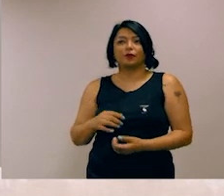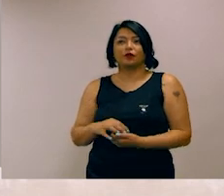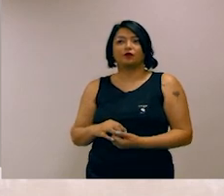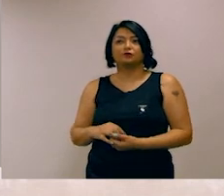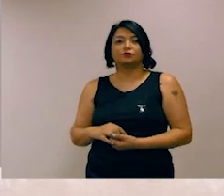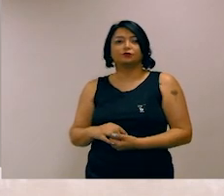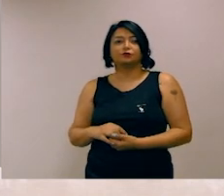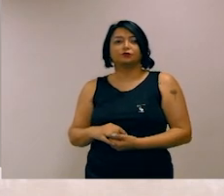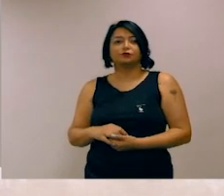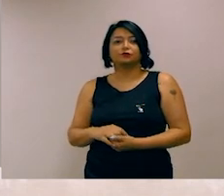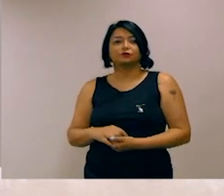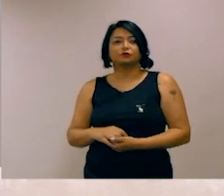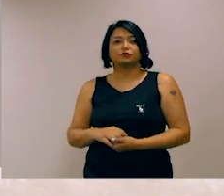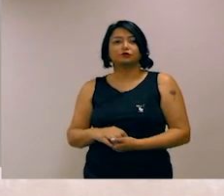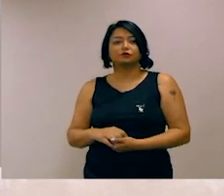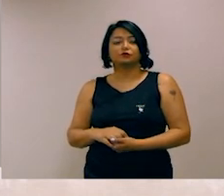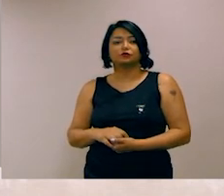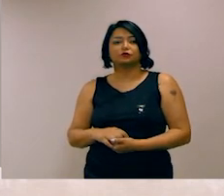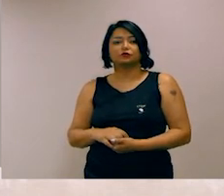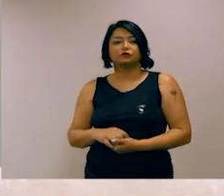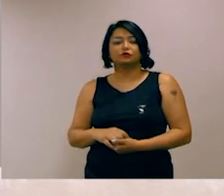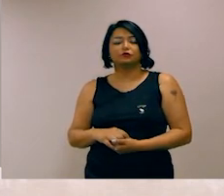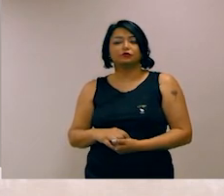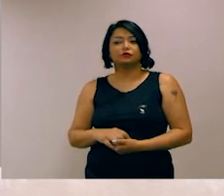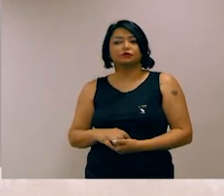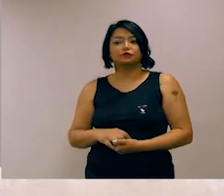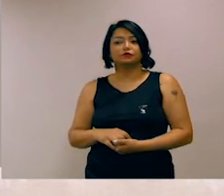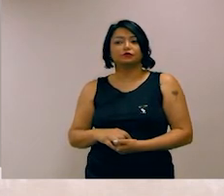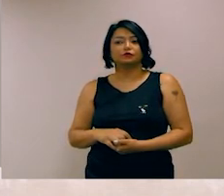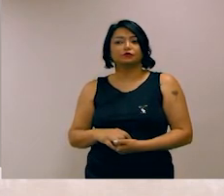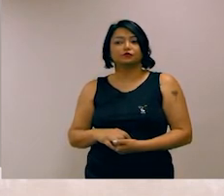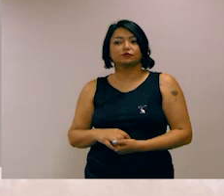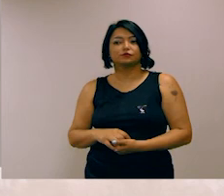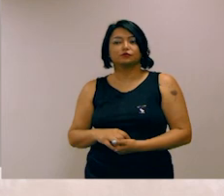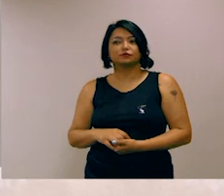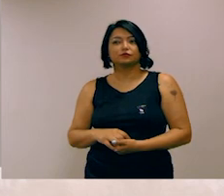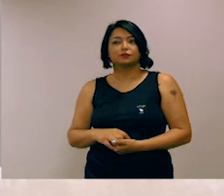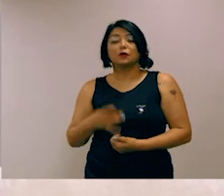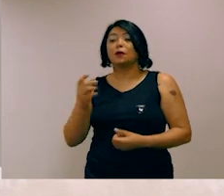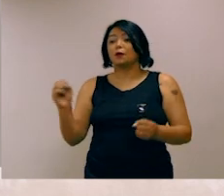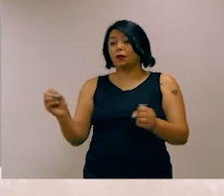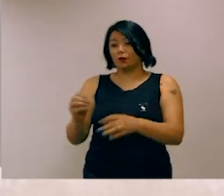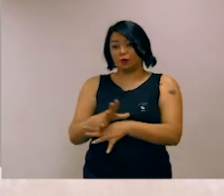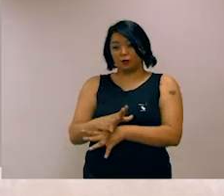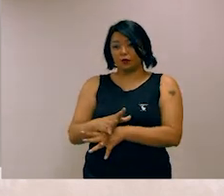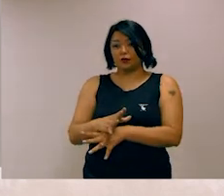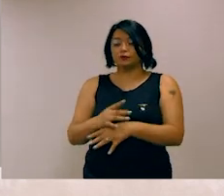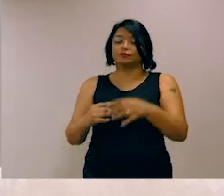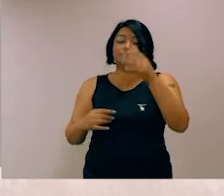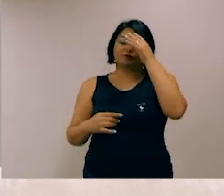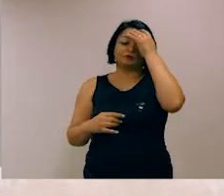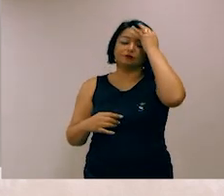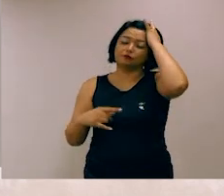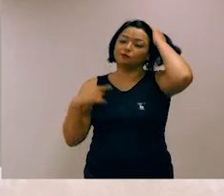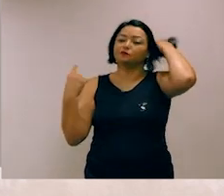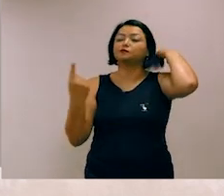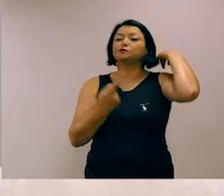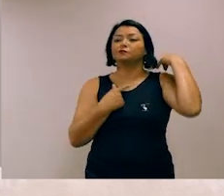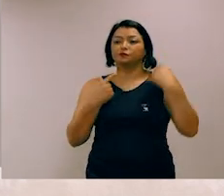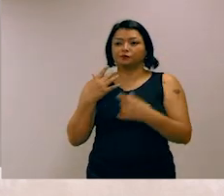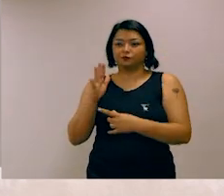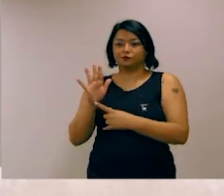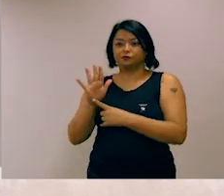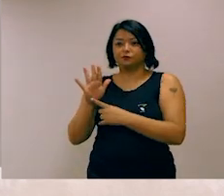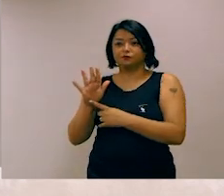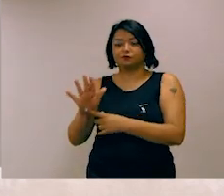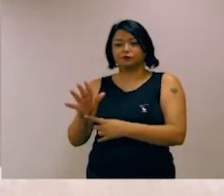is basically the idea behind the implementation of the GPS. And so, just to wrap up,